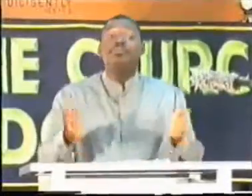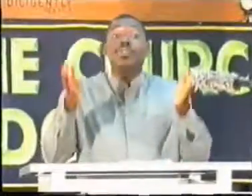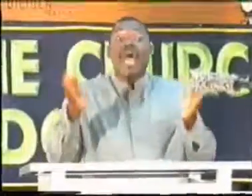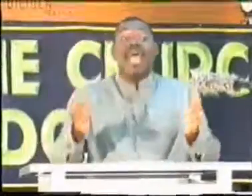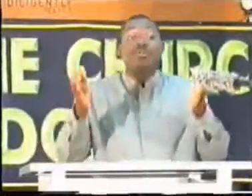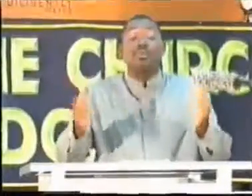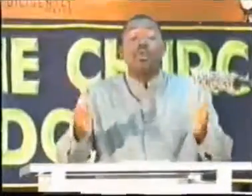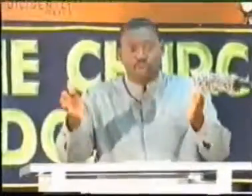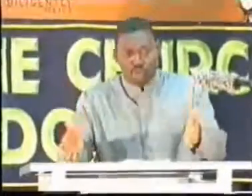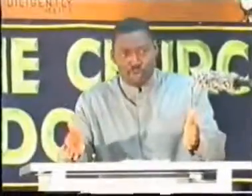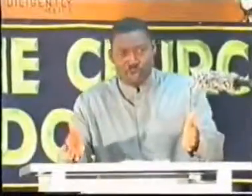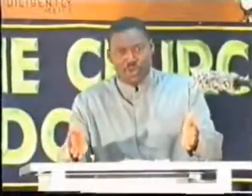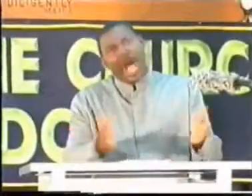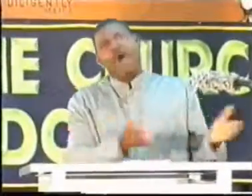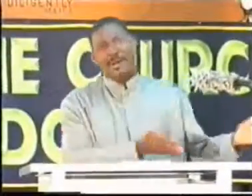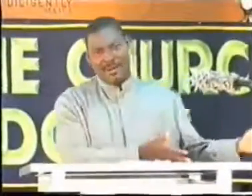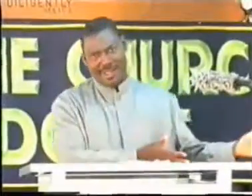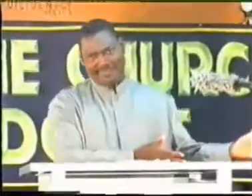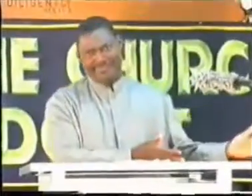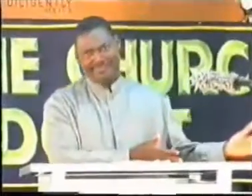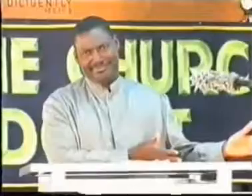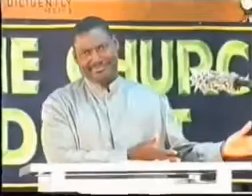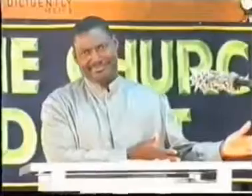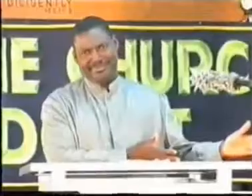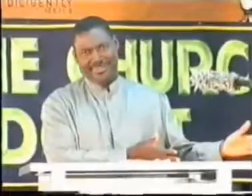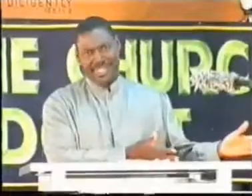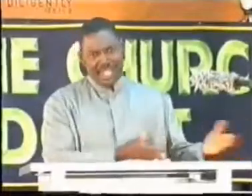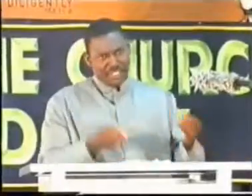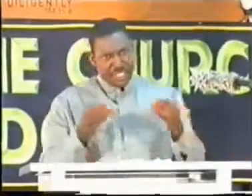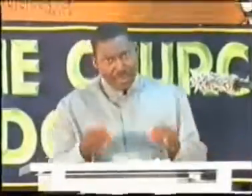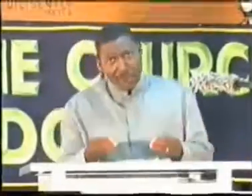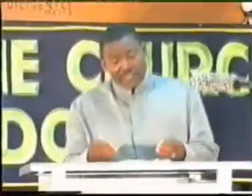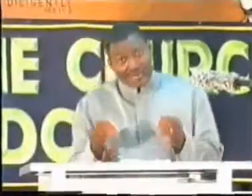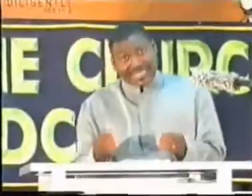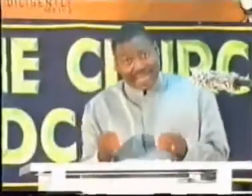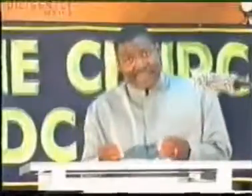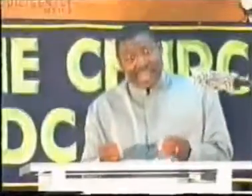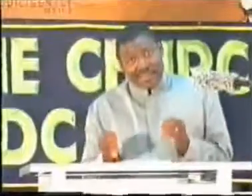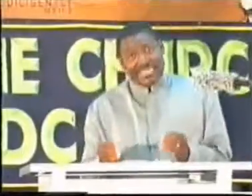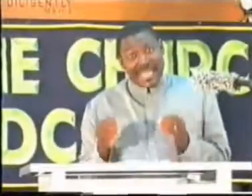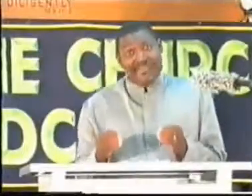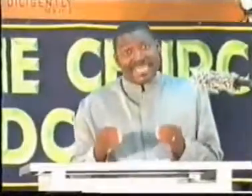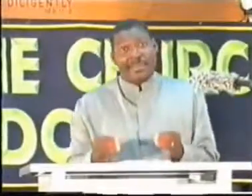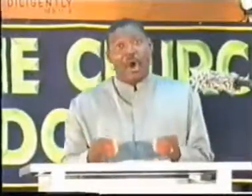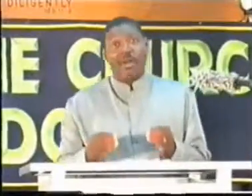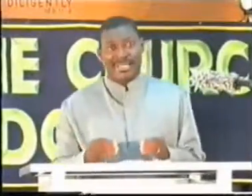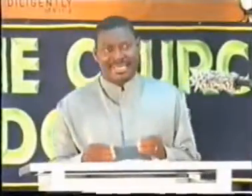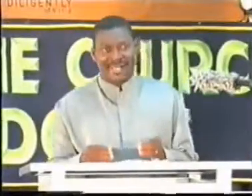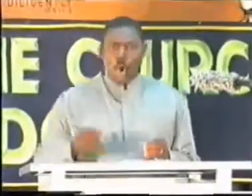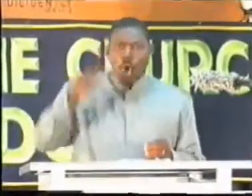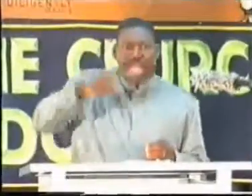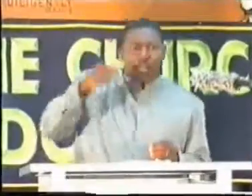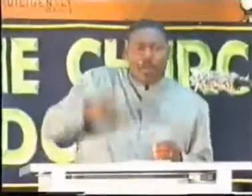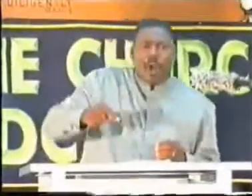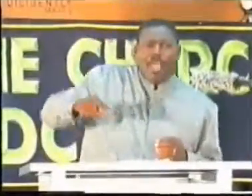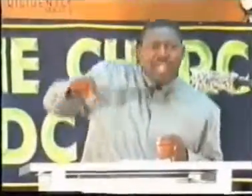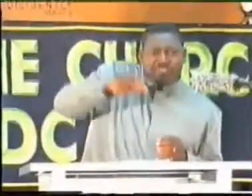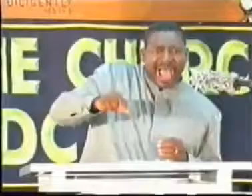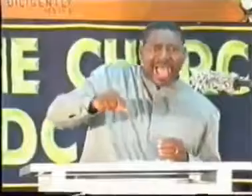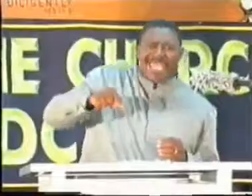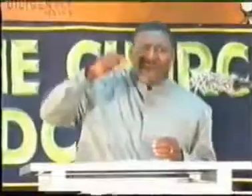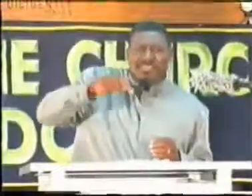I say, why an empty and to so do do no, now on Papa way. It is Hebrews chapter 7, verse 11, as I'm all